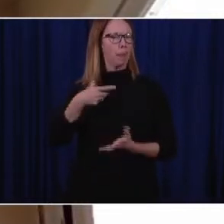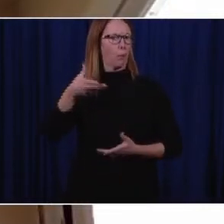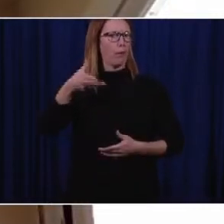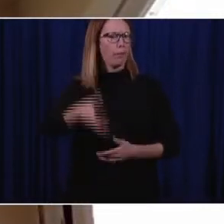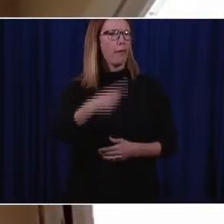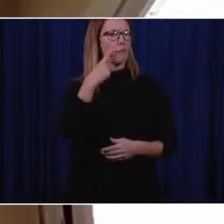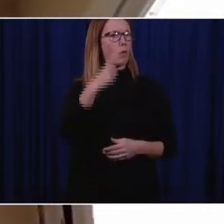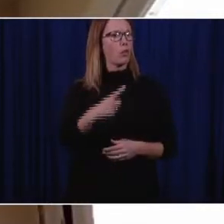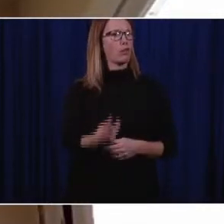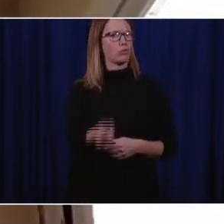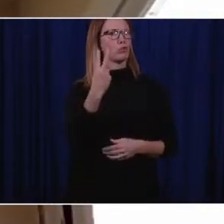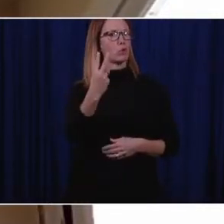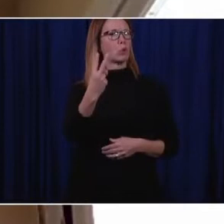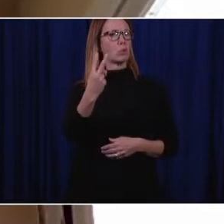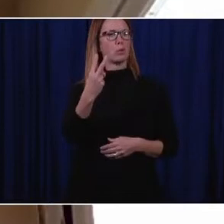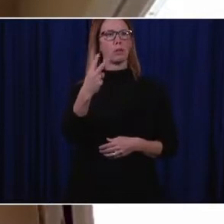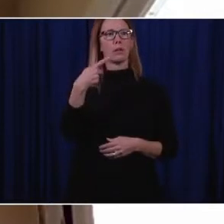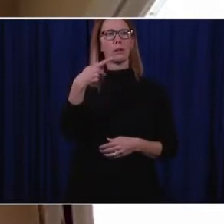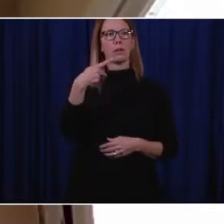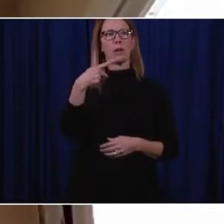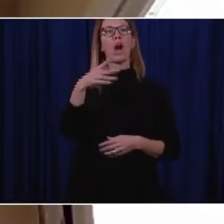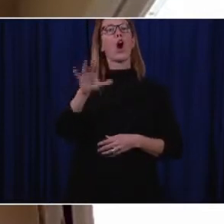Friday. The protest was in response to the curfew.